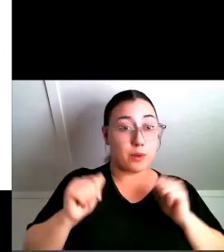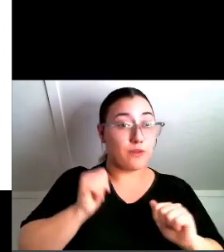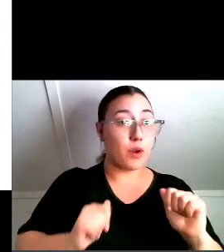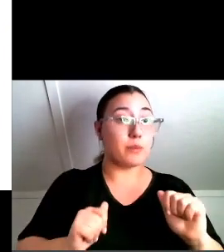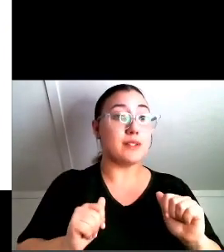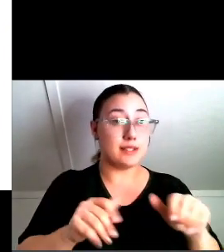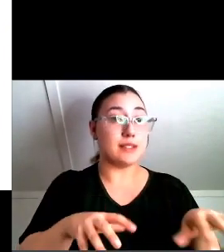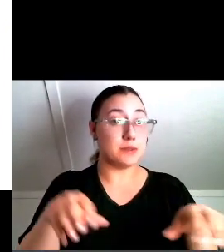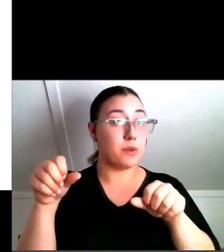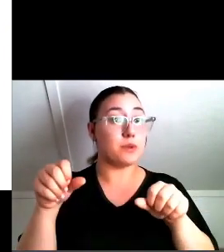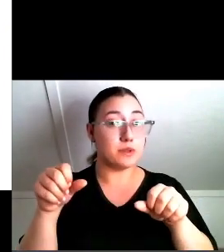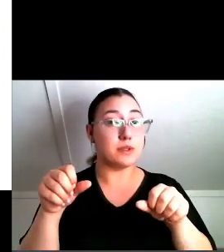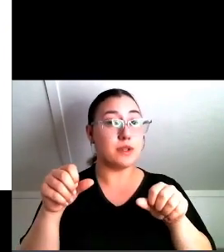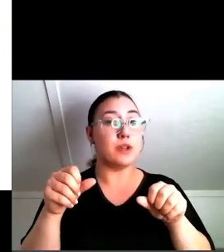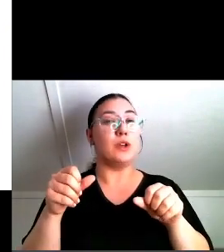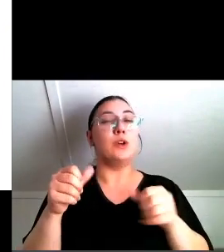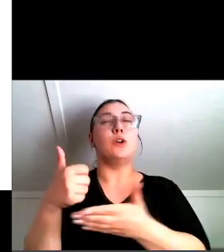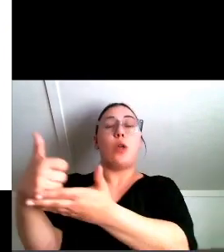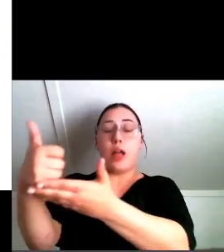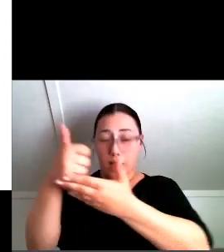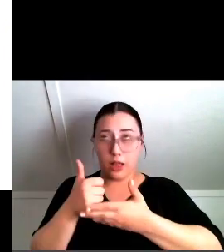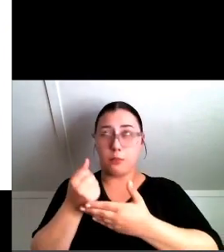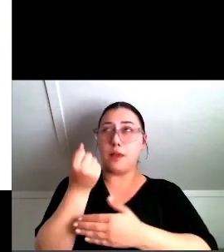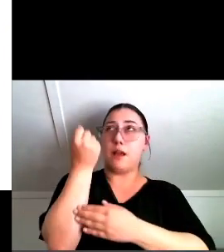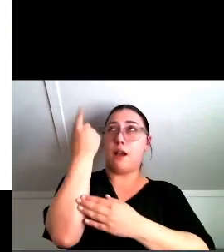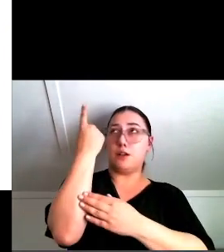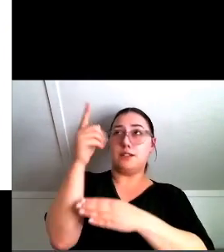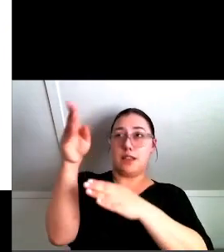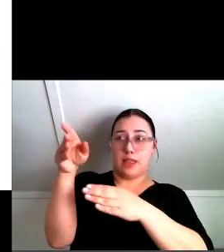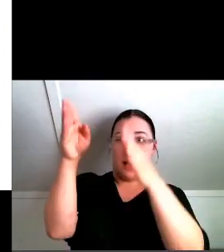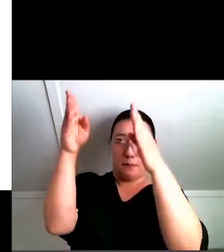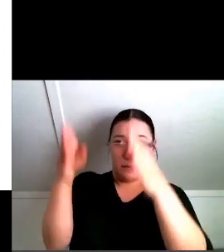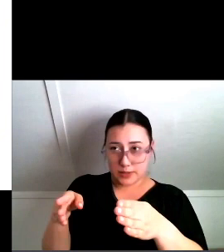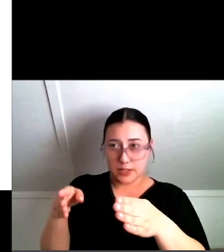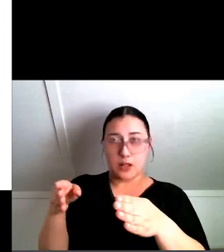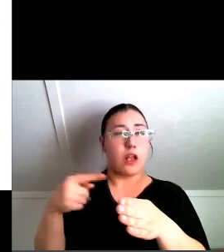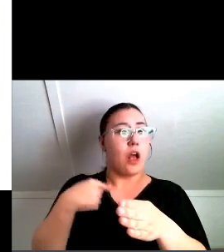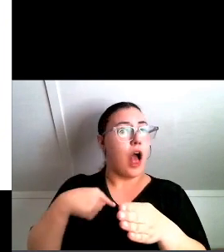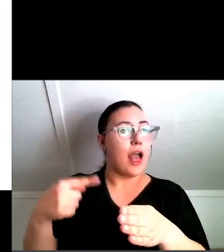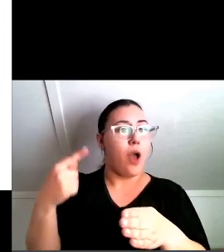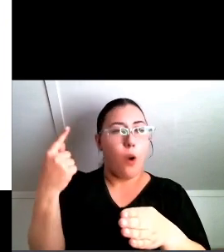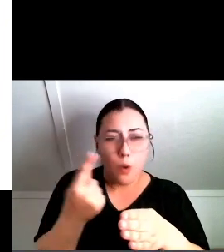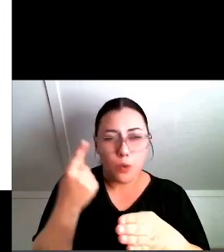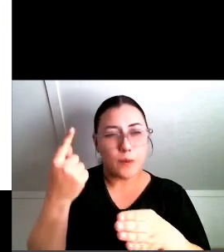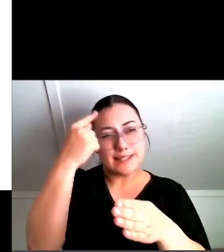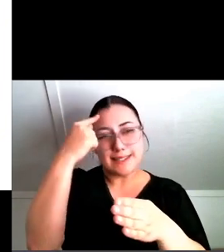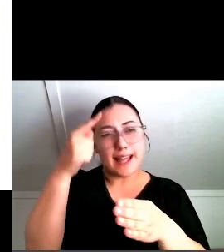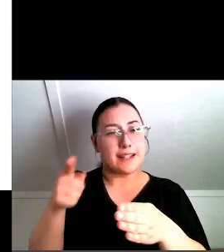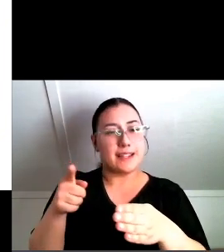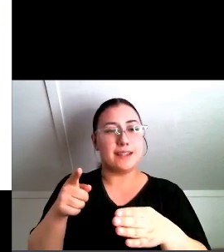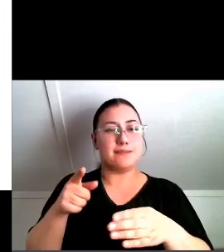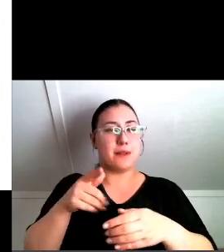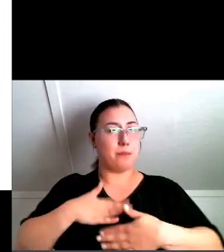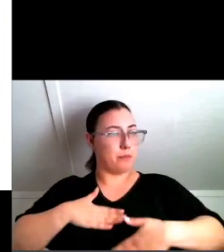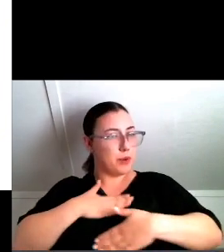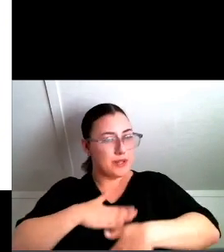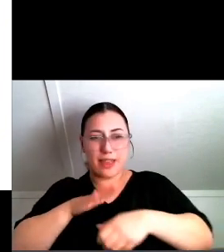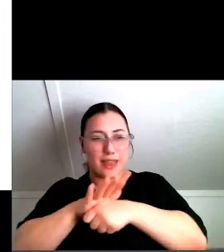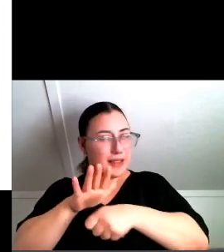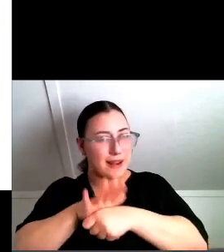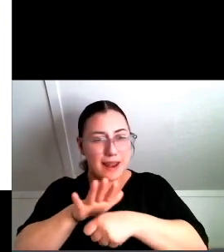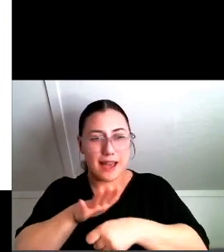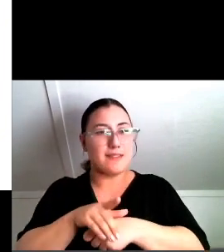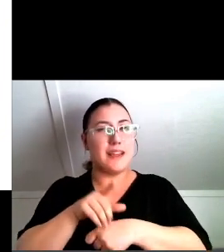Hurston, a figure who I always have thought of as critically underappreciated as a thinker and an activist, really became a